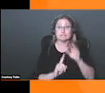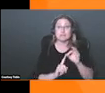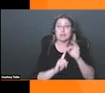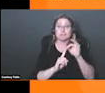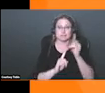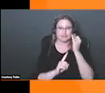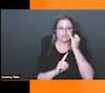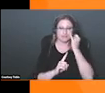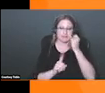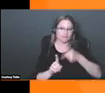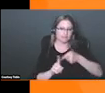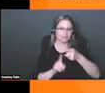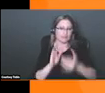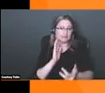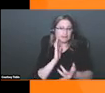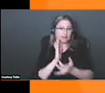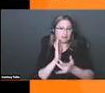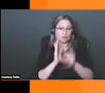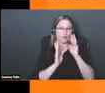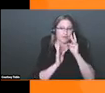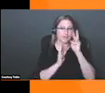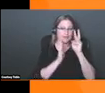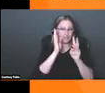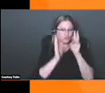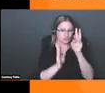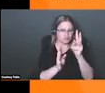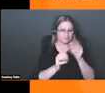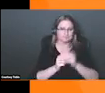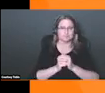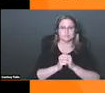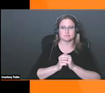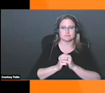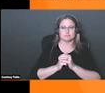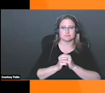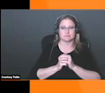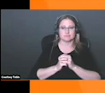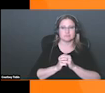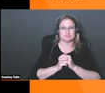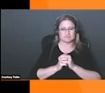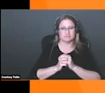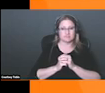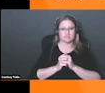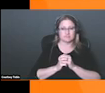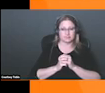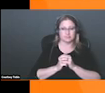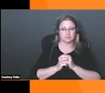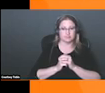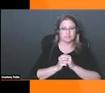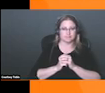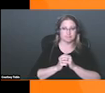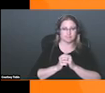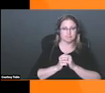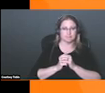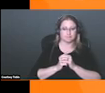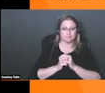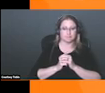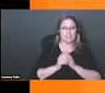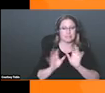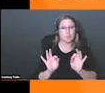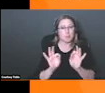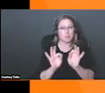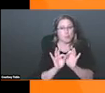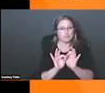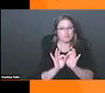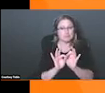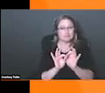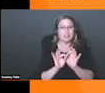and innovation. You really just want to, like, it's important not to